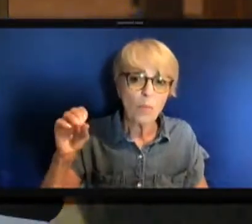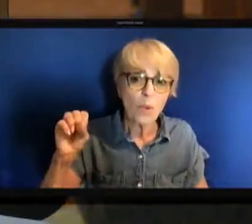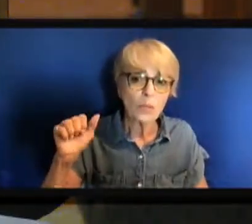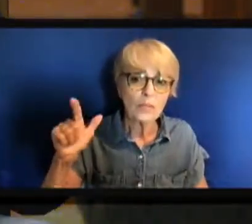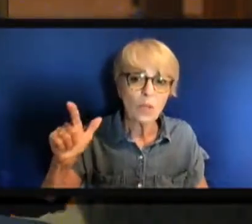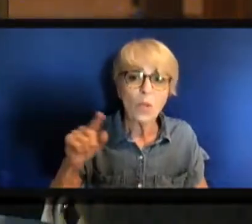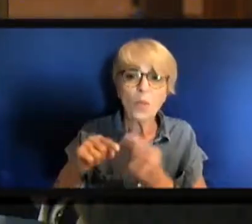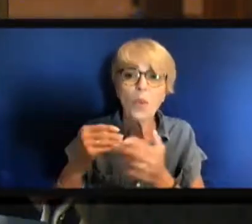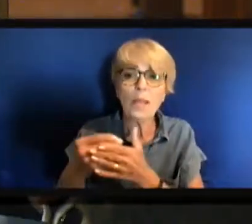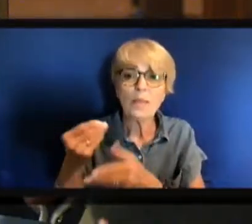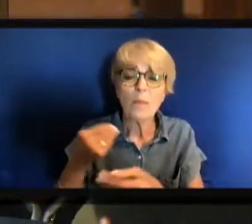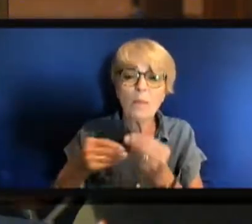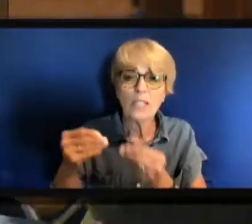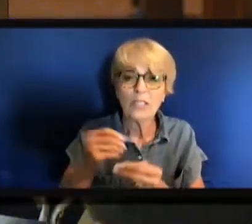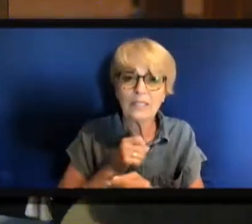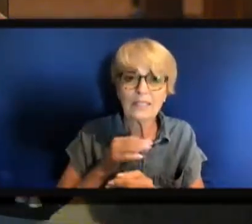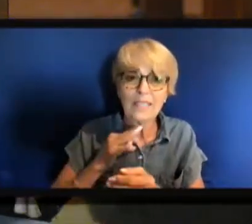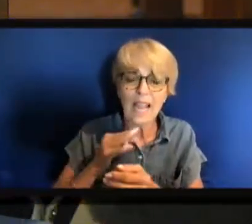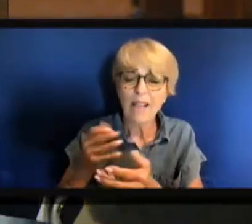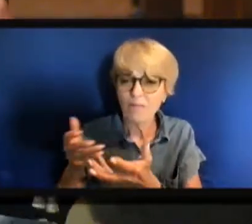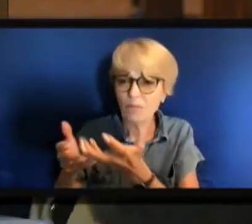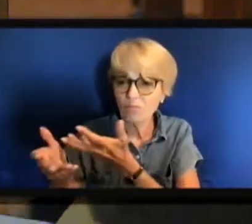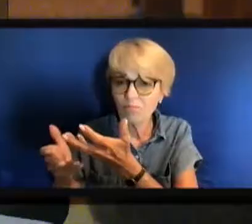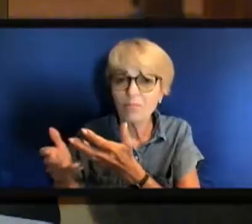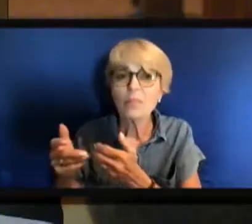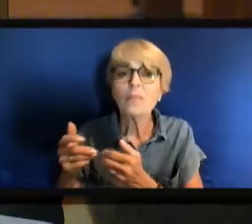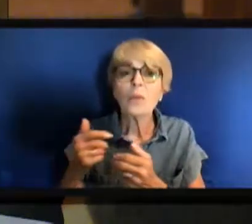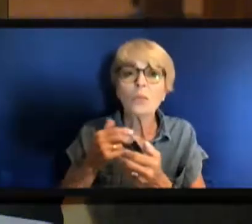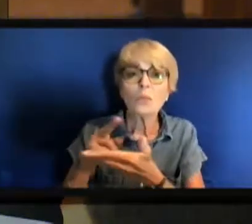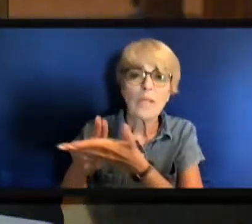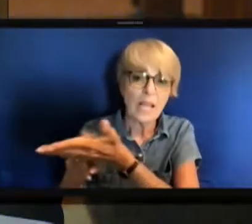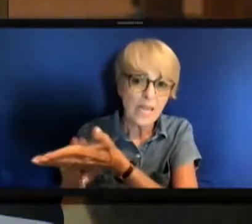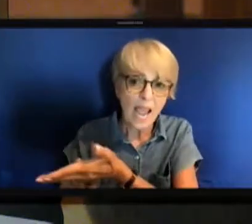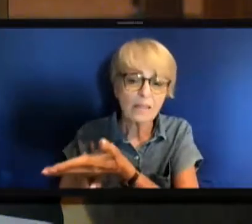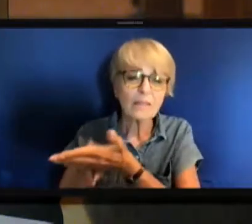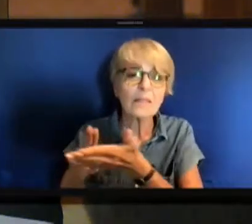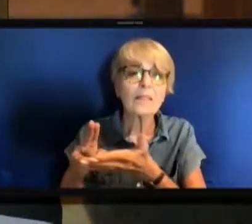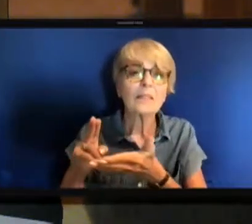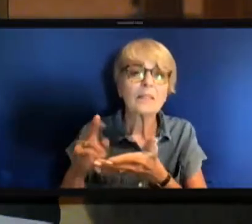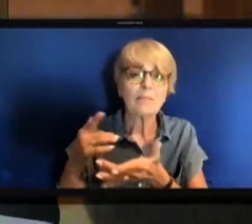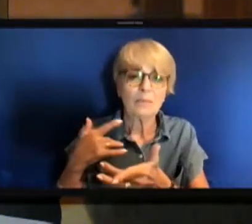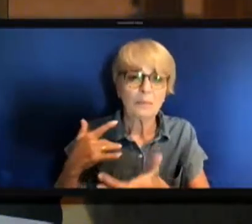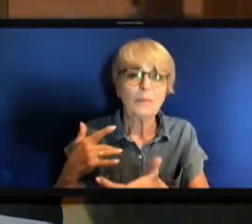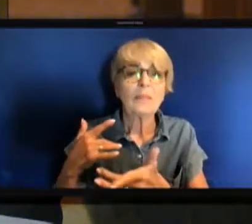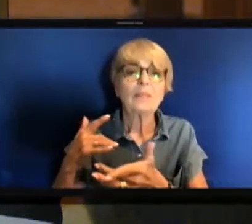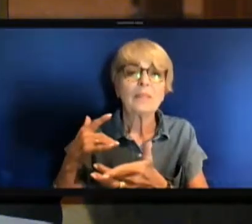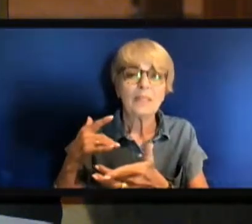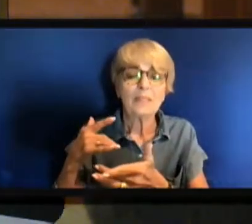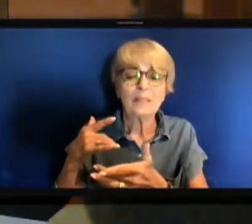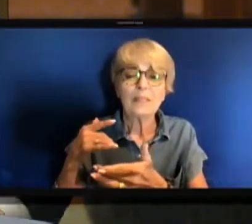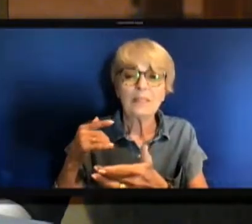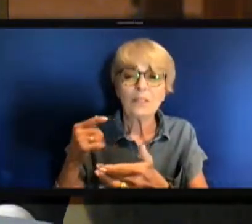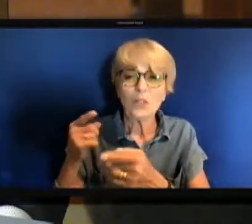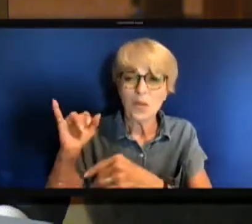to identify the funds available for a contract, and we're routinely, even at that stage, saying we don't think it's